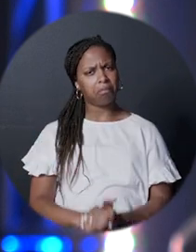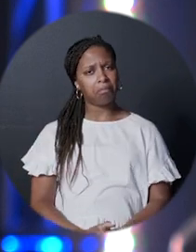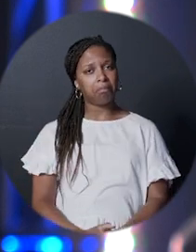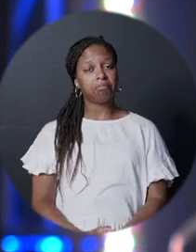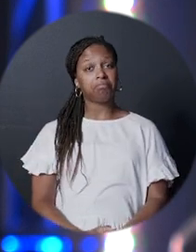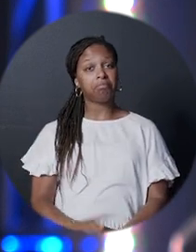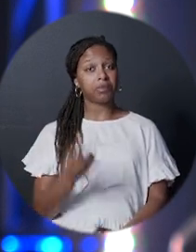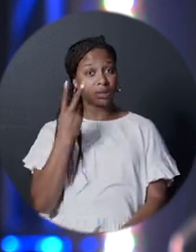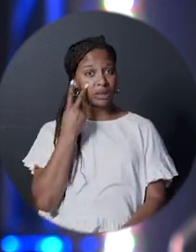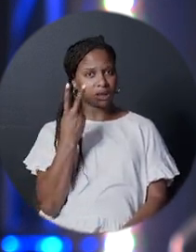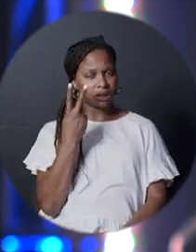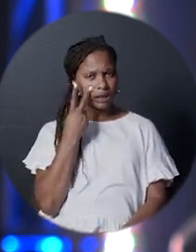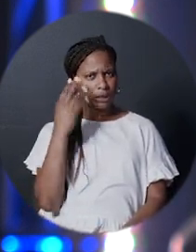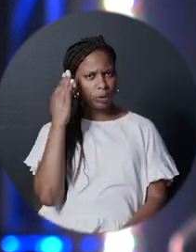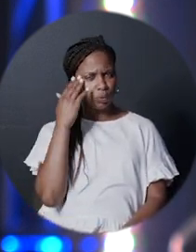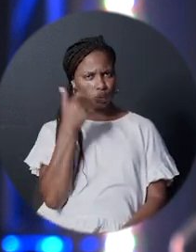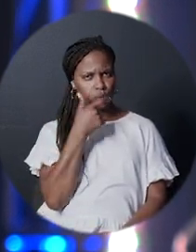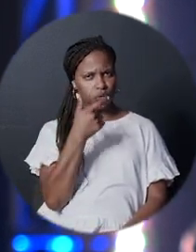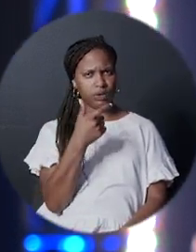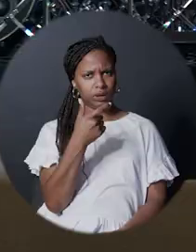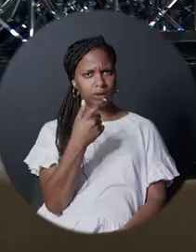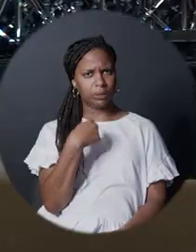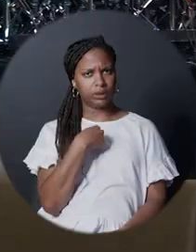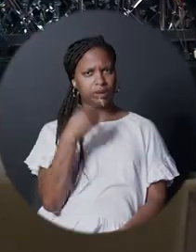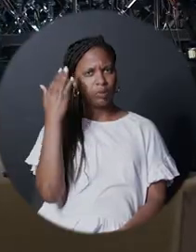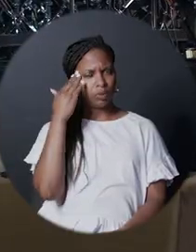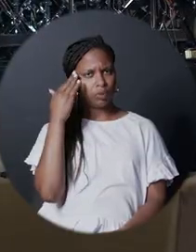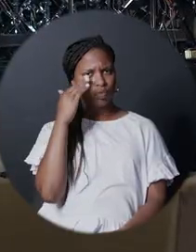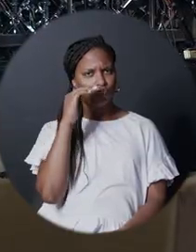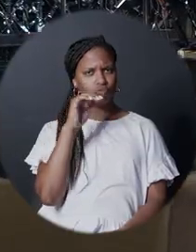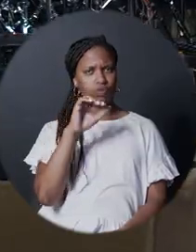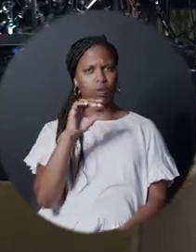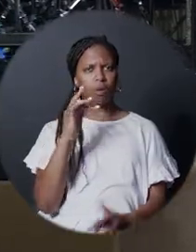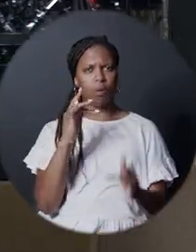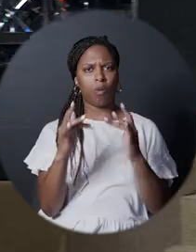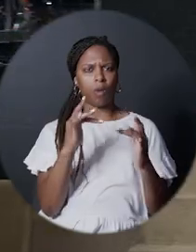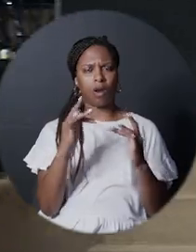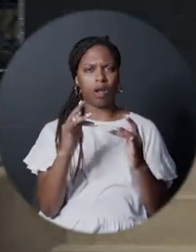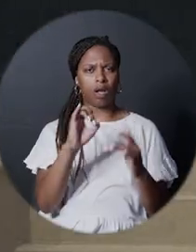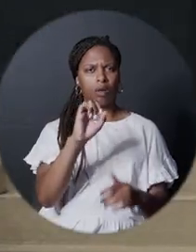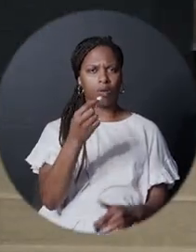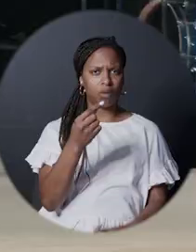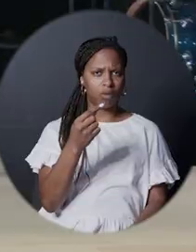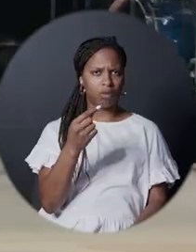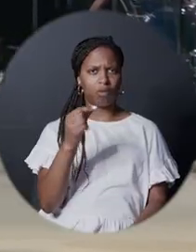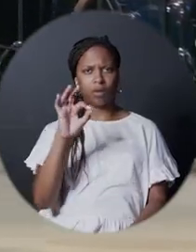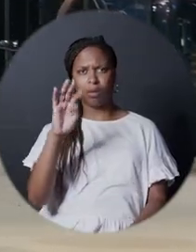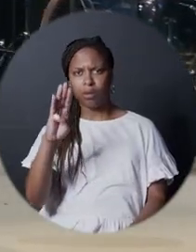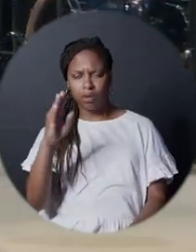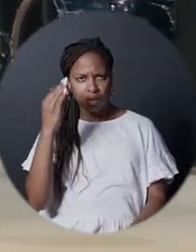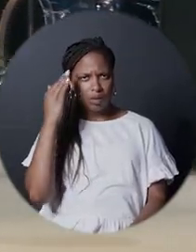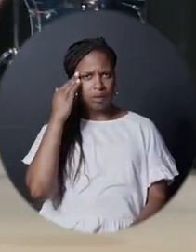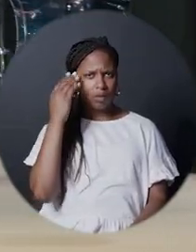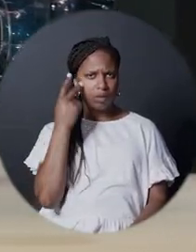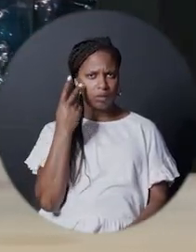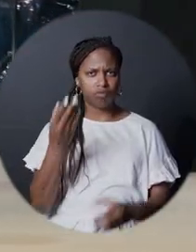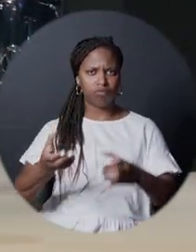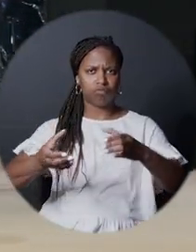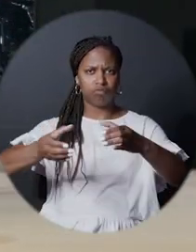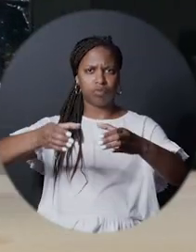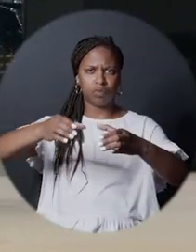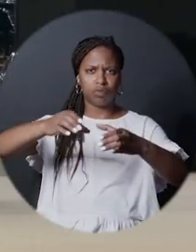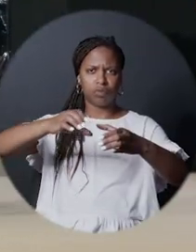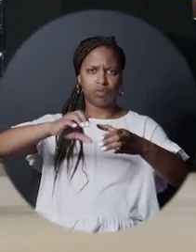anger. Did y'all see I know y'all watch, if you're watching me, I know you got a social media account. Did y'all see the girl who was pouring